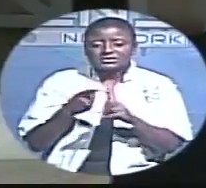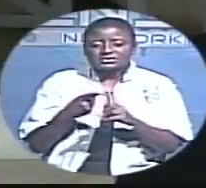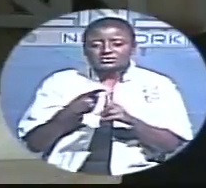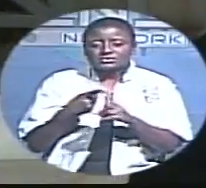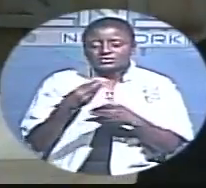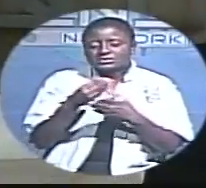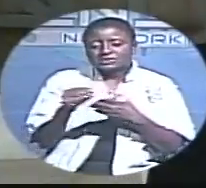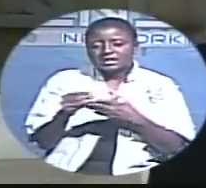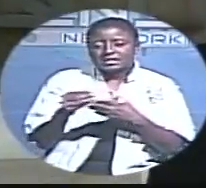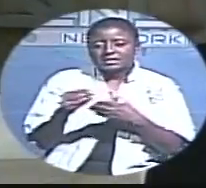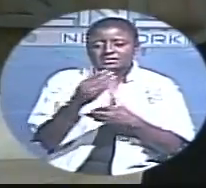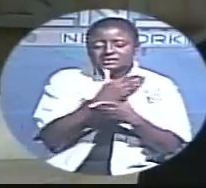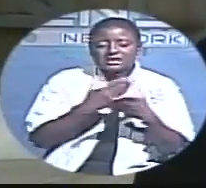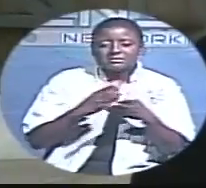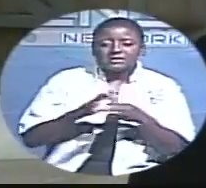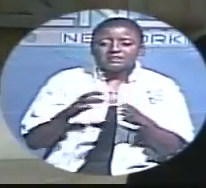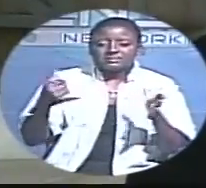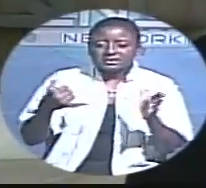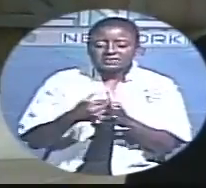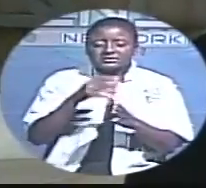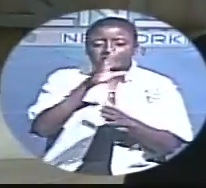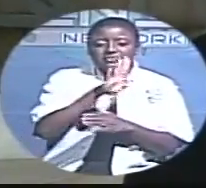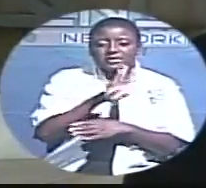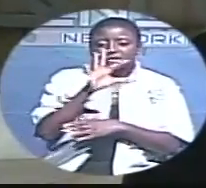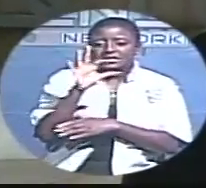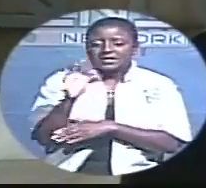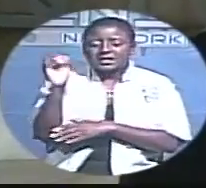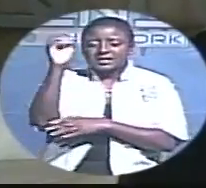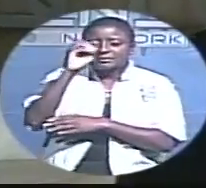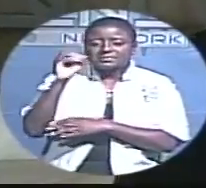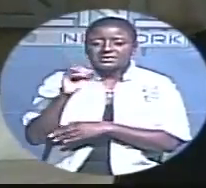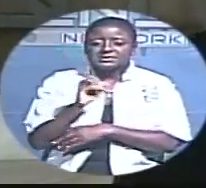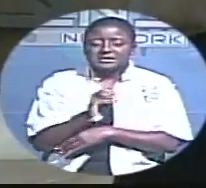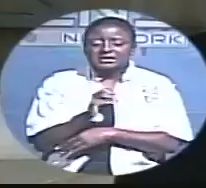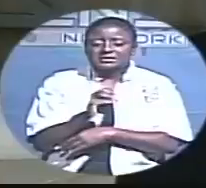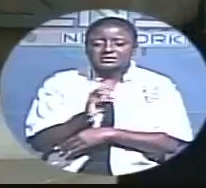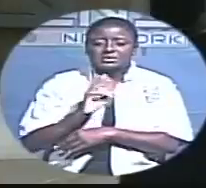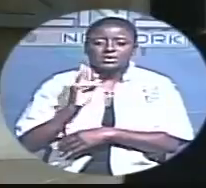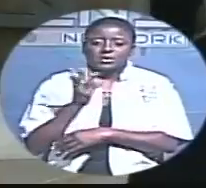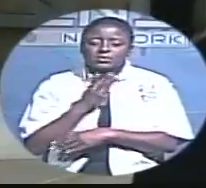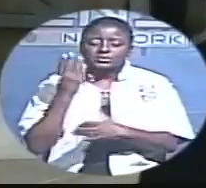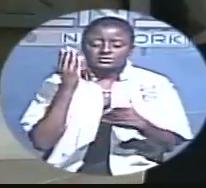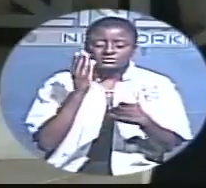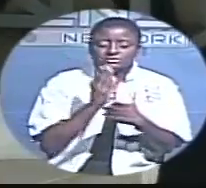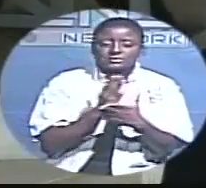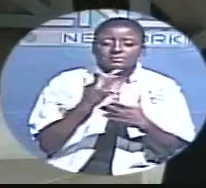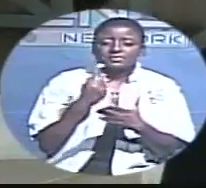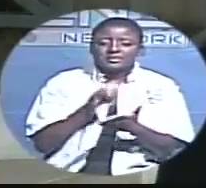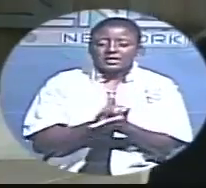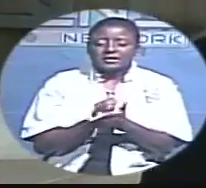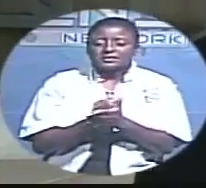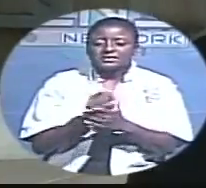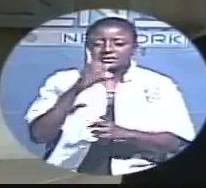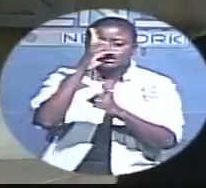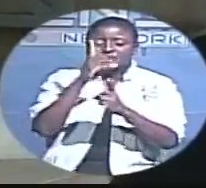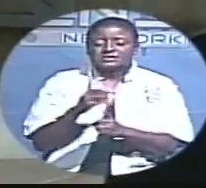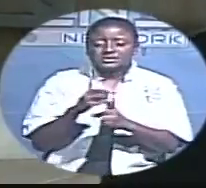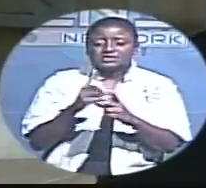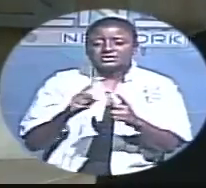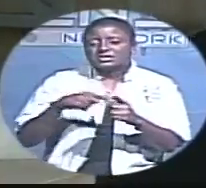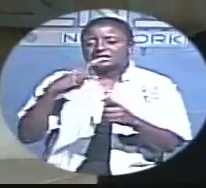49%, and we stayed that decision until such time as we could